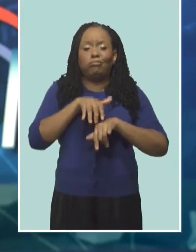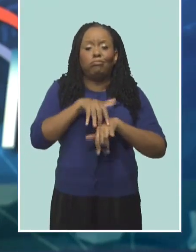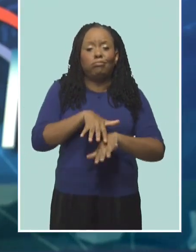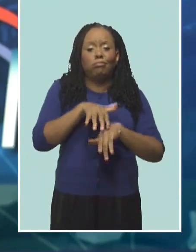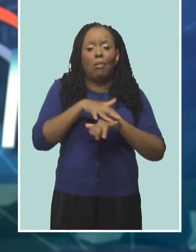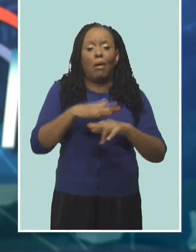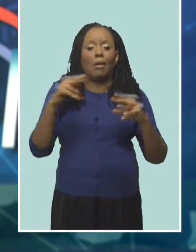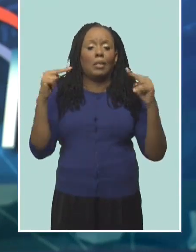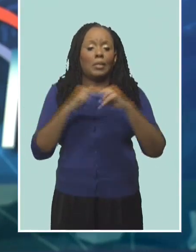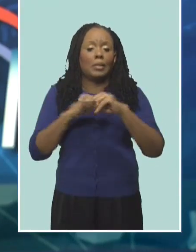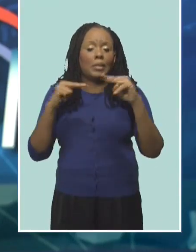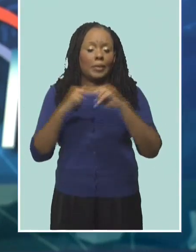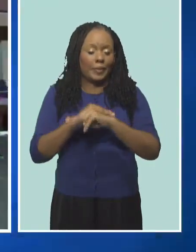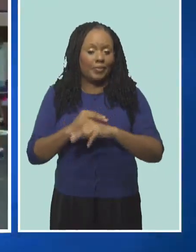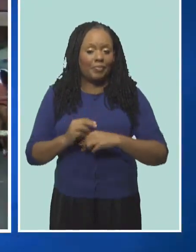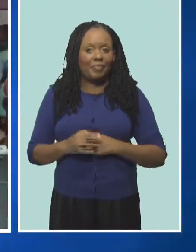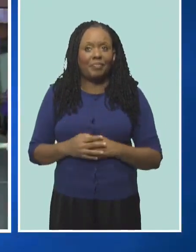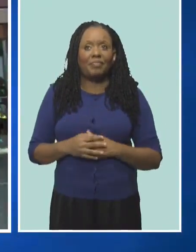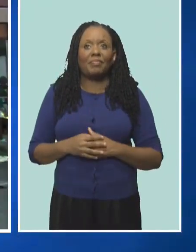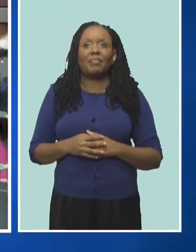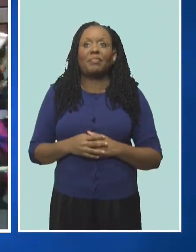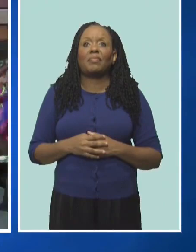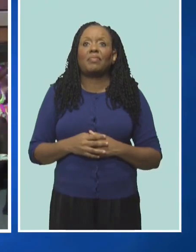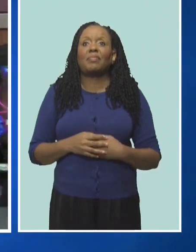mighty Griner Highway.